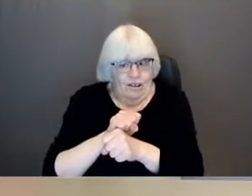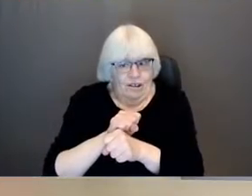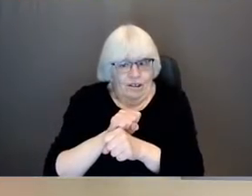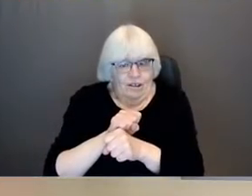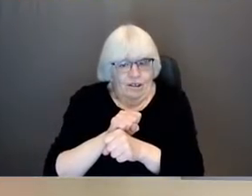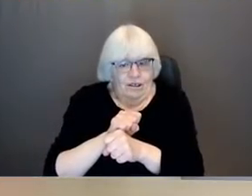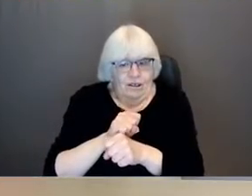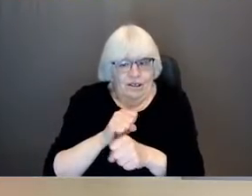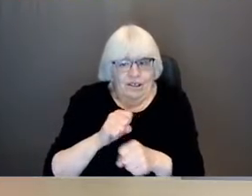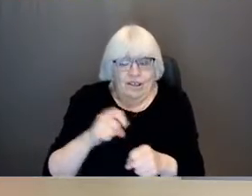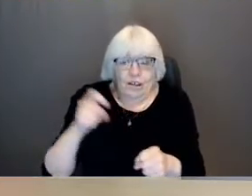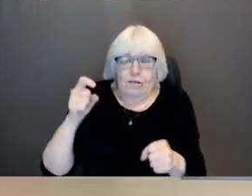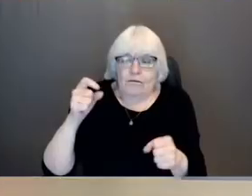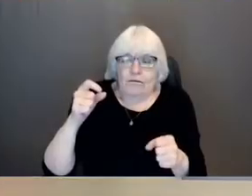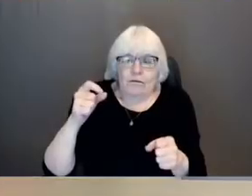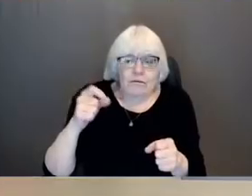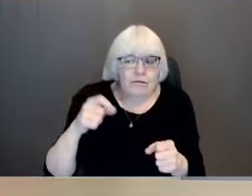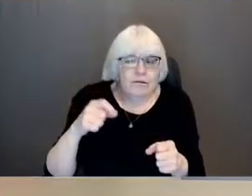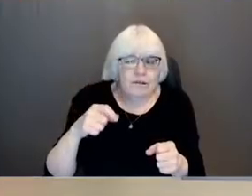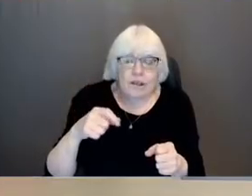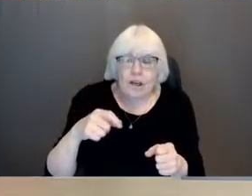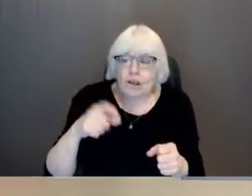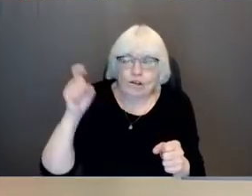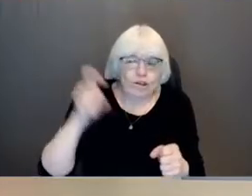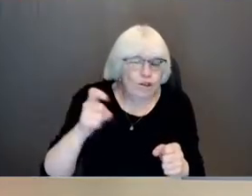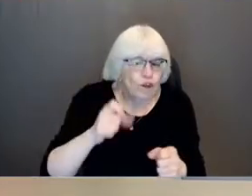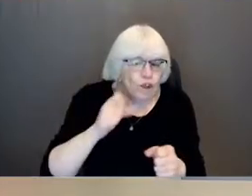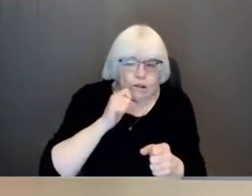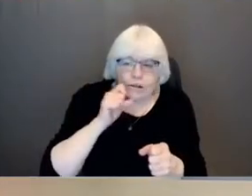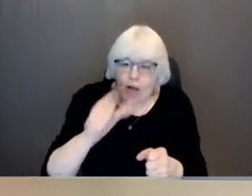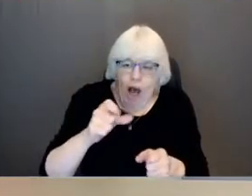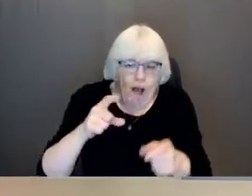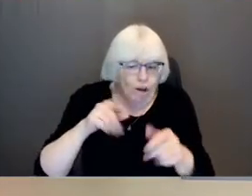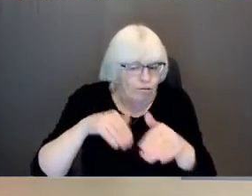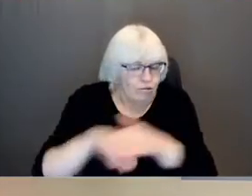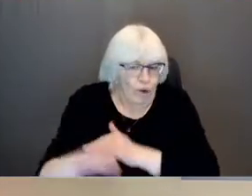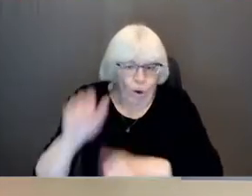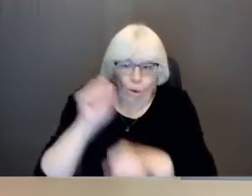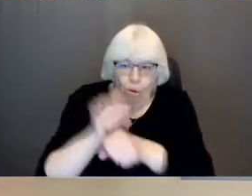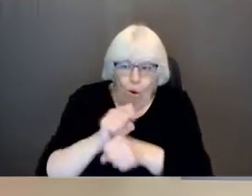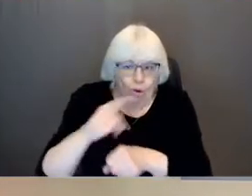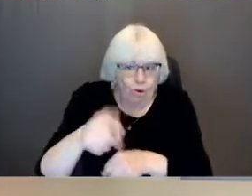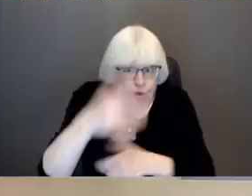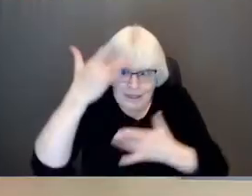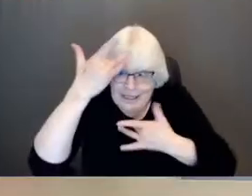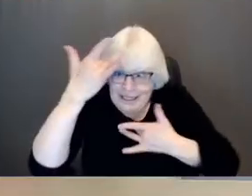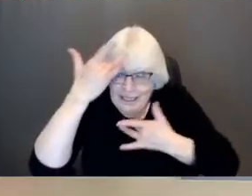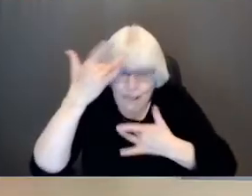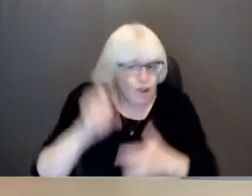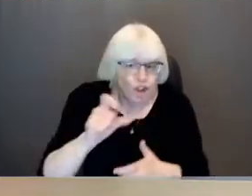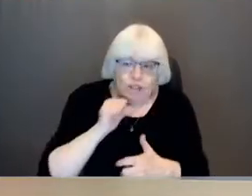with them. Those would be things that I can do to, as other layers,